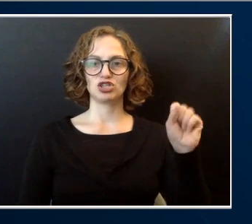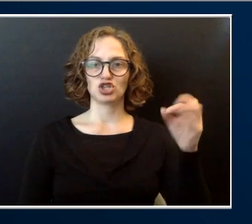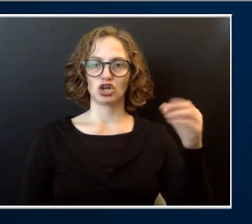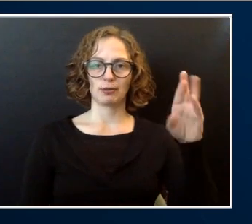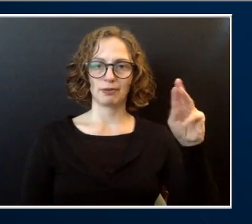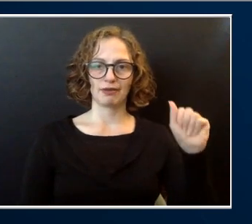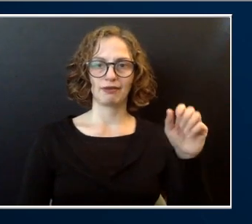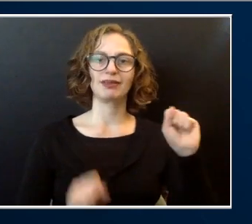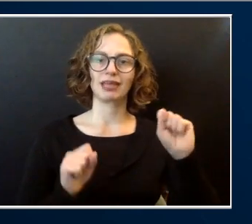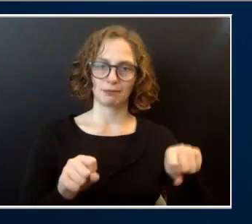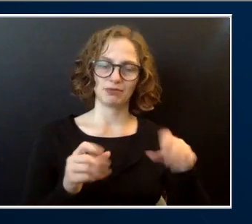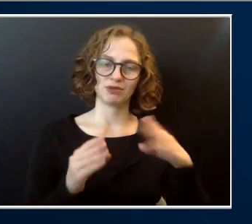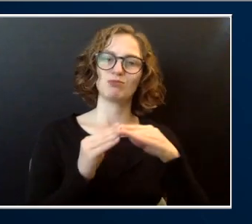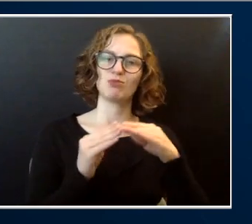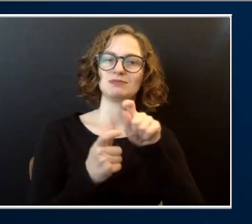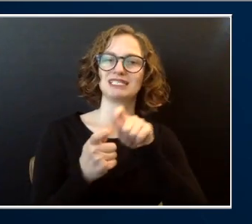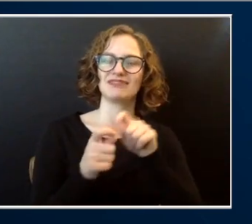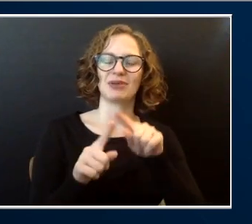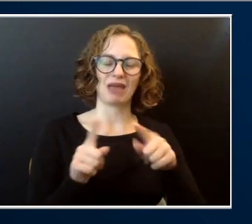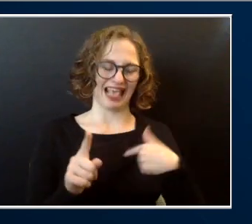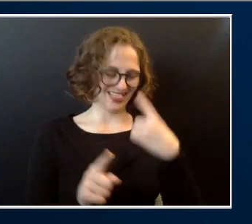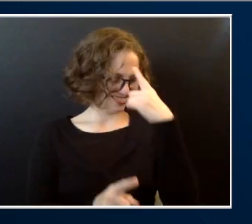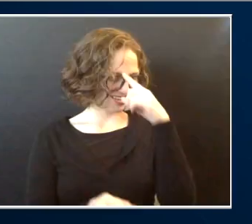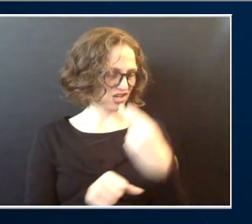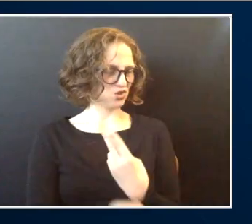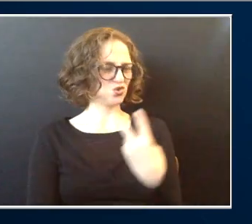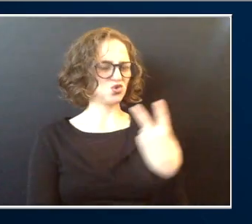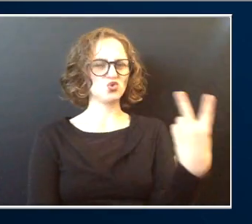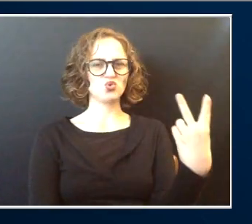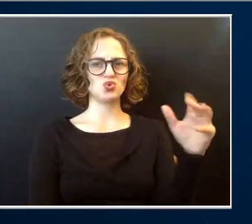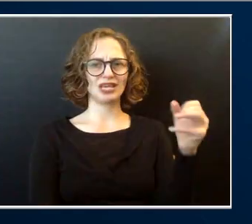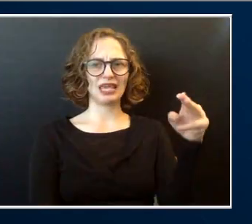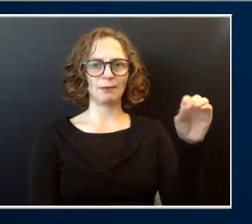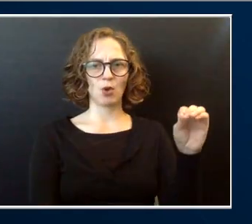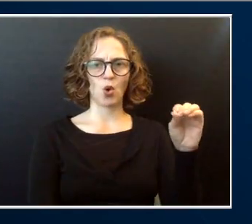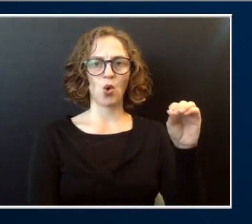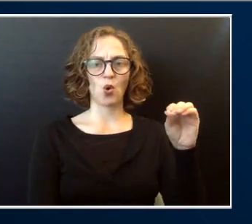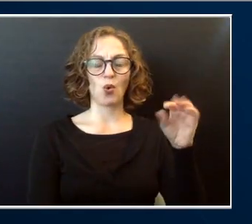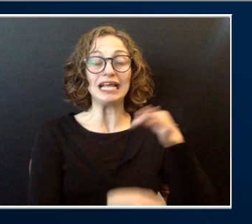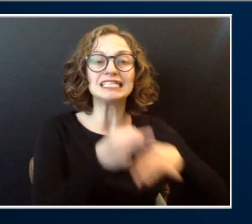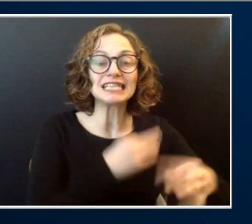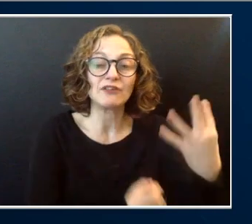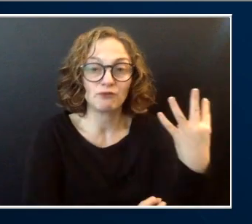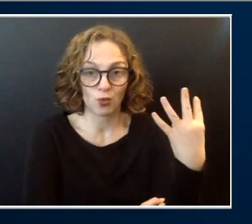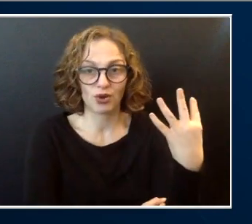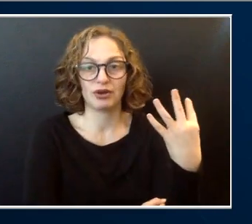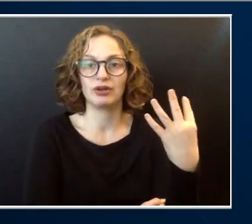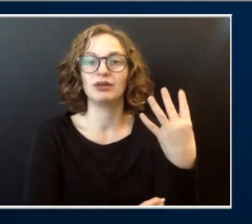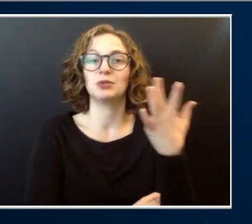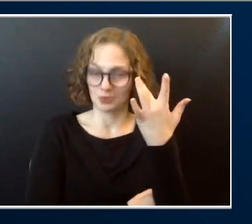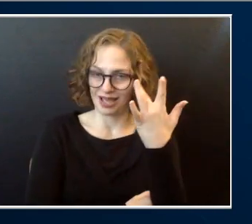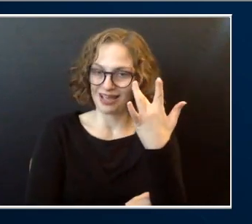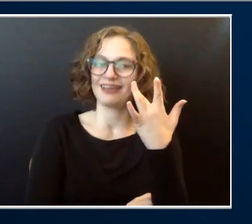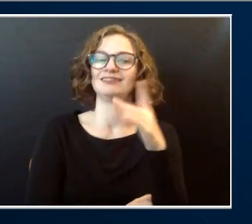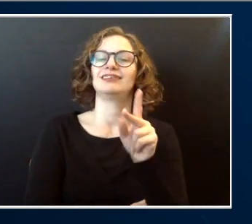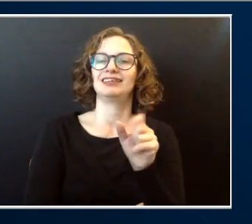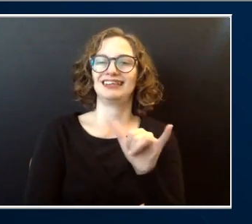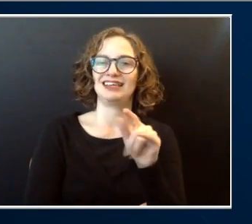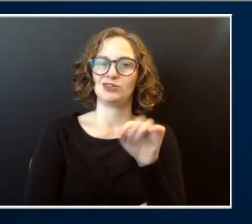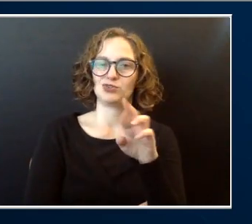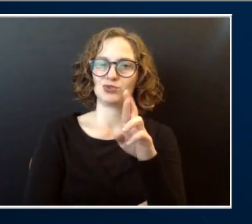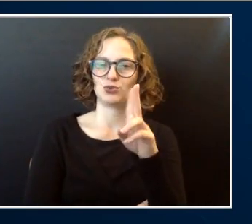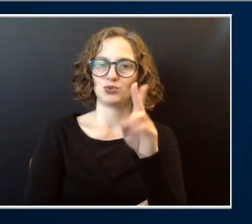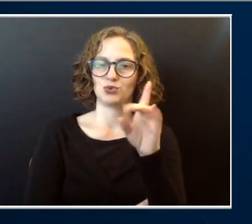was on 2 different chemotherapies instead of 4 because of the Keytruda. So that was